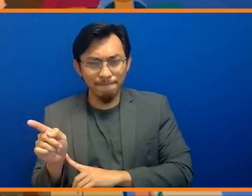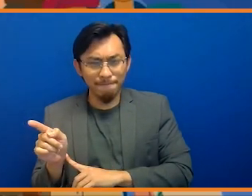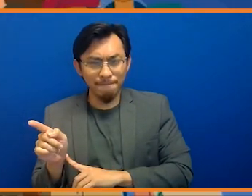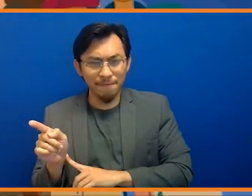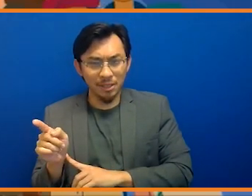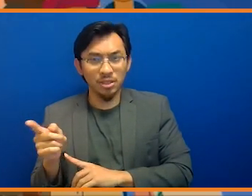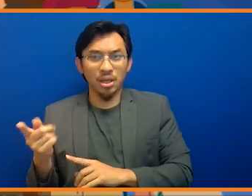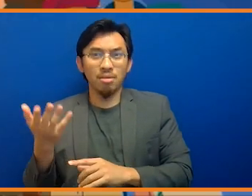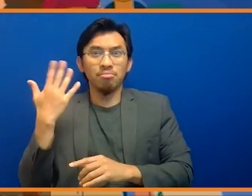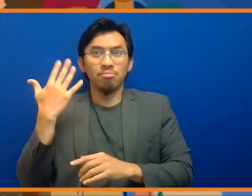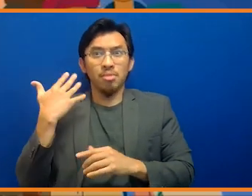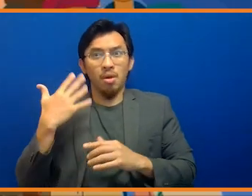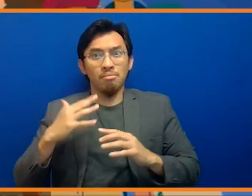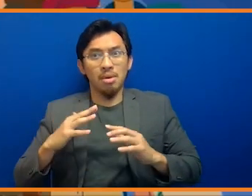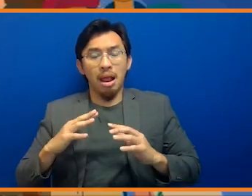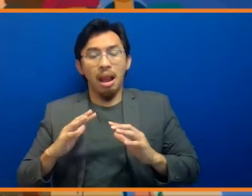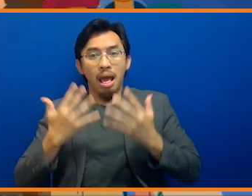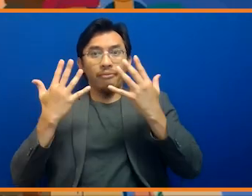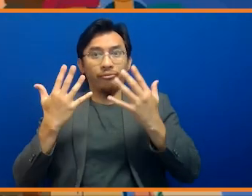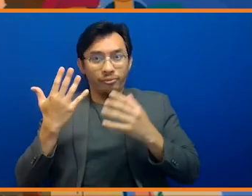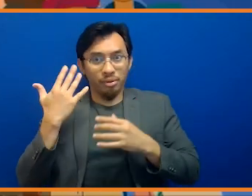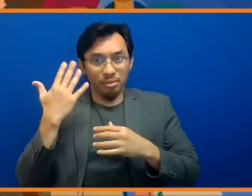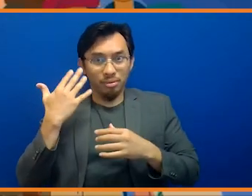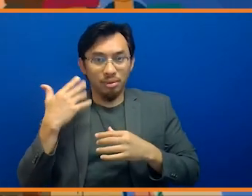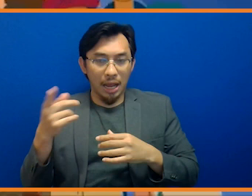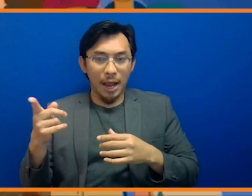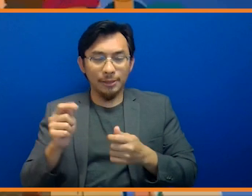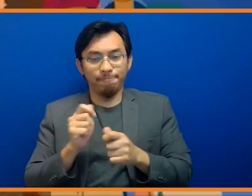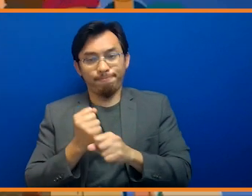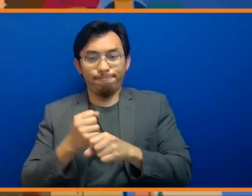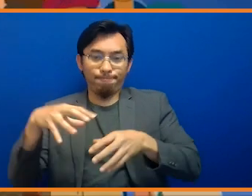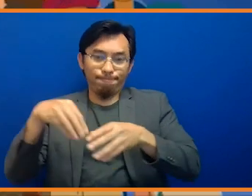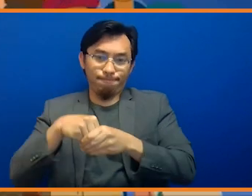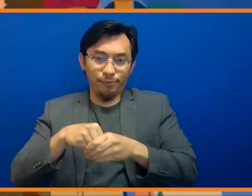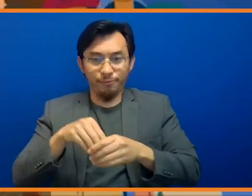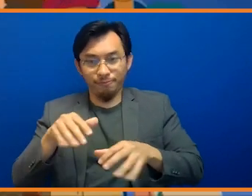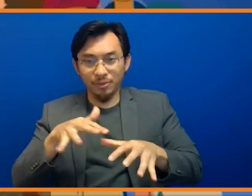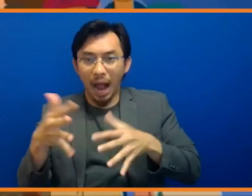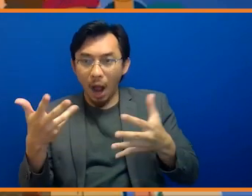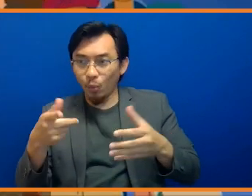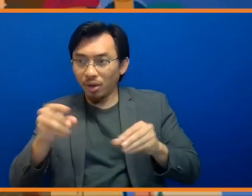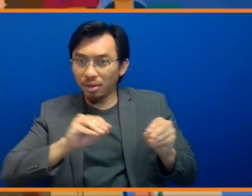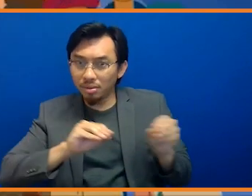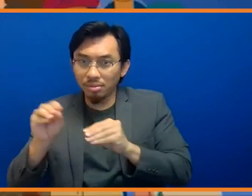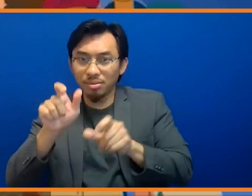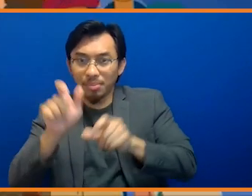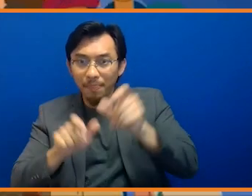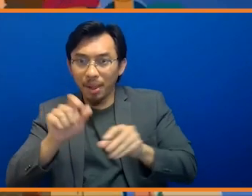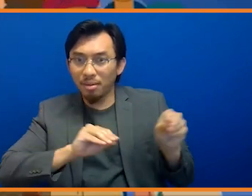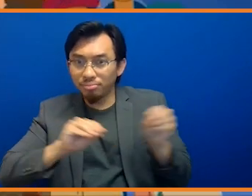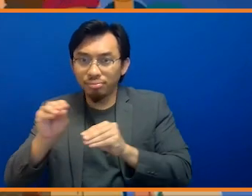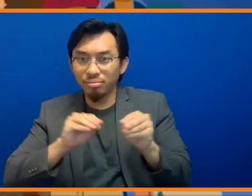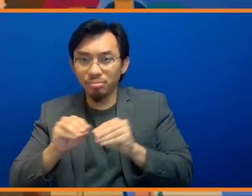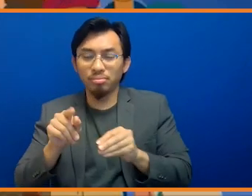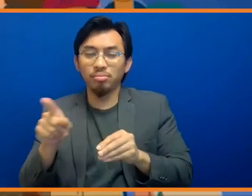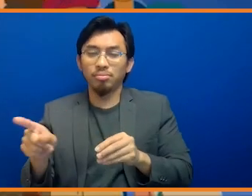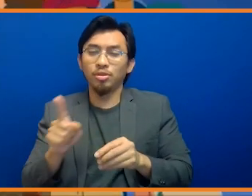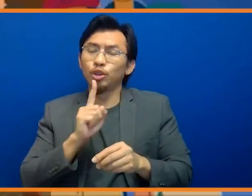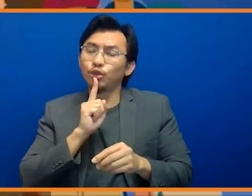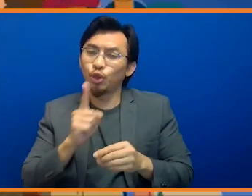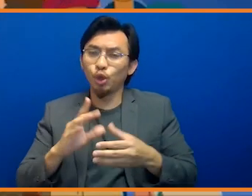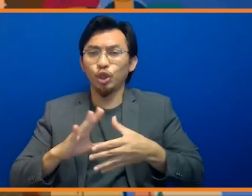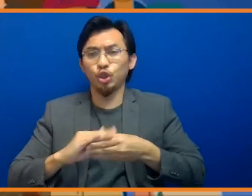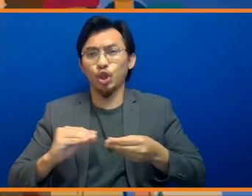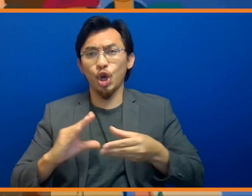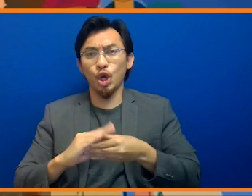one of the survivors and become the curator at the museum. Explained the road of evacuations based on true story of